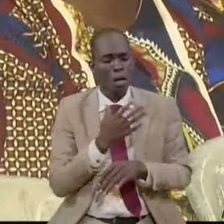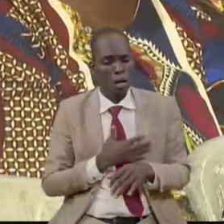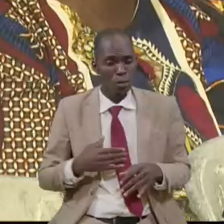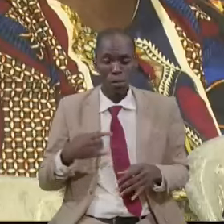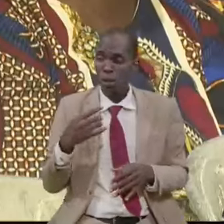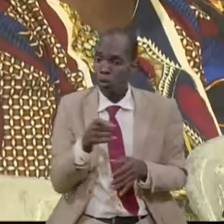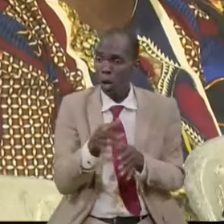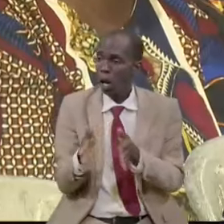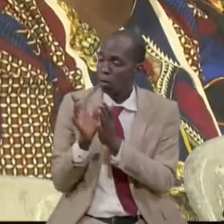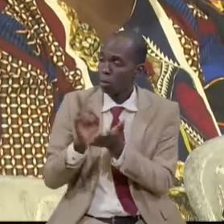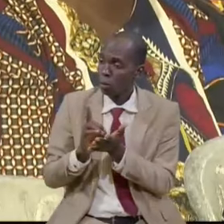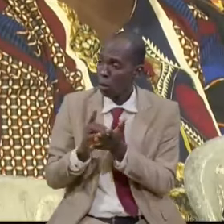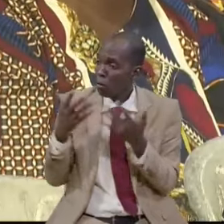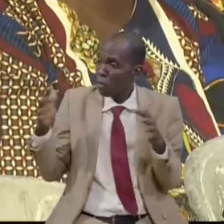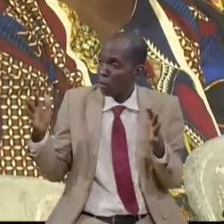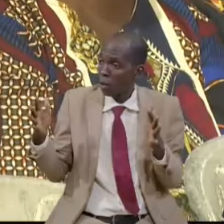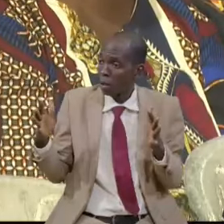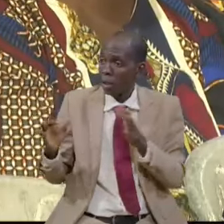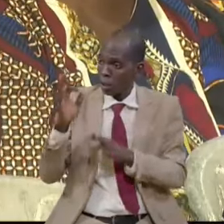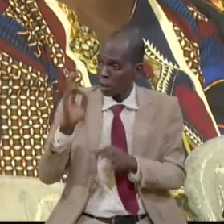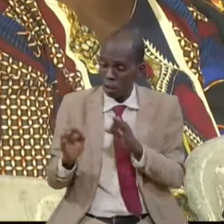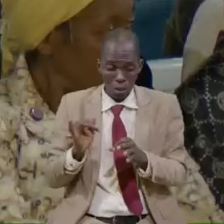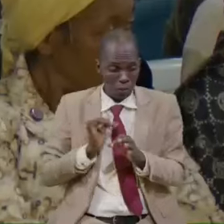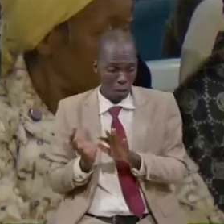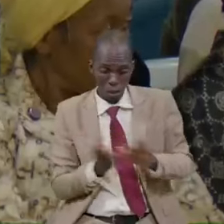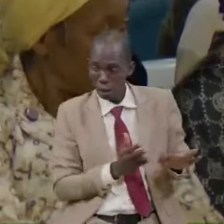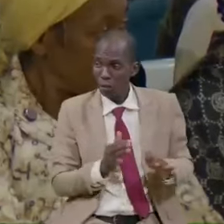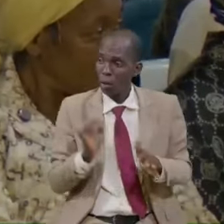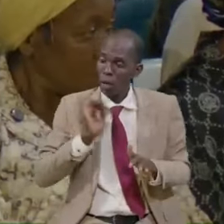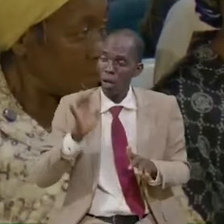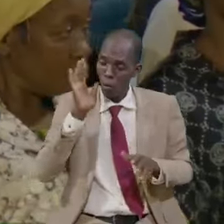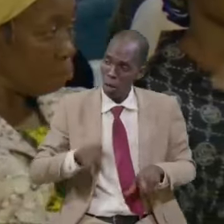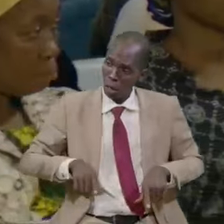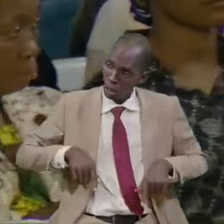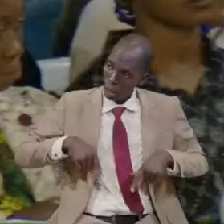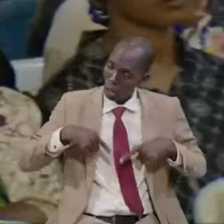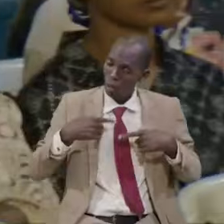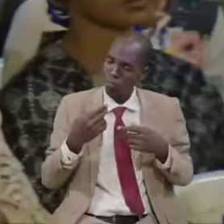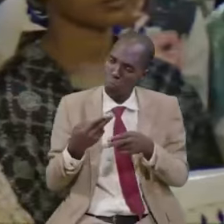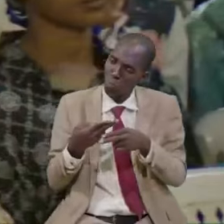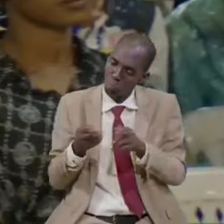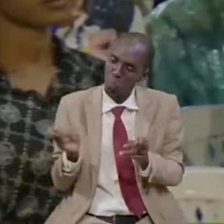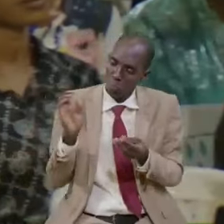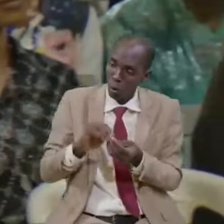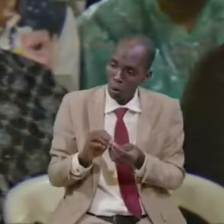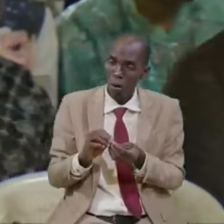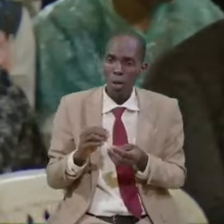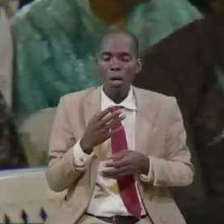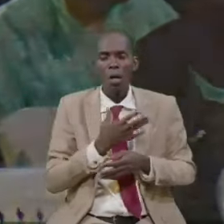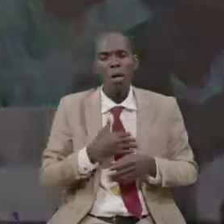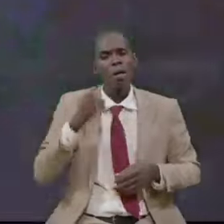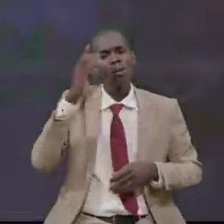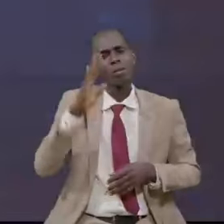that aside immediately now to preserve my life. And God is saying for you